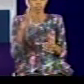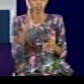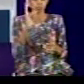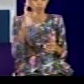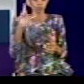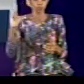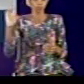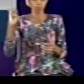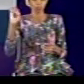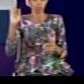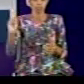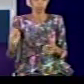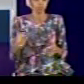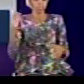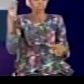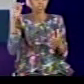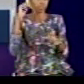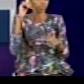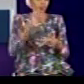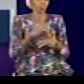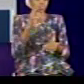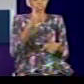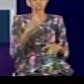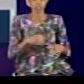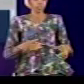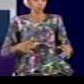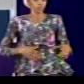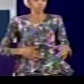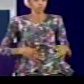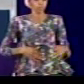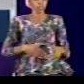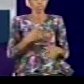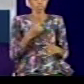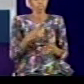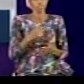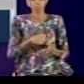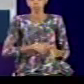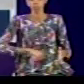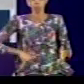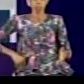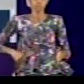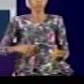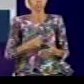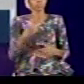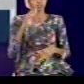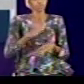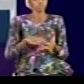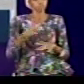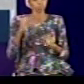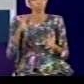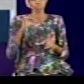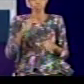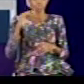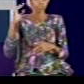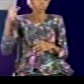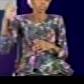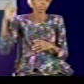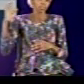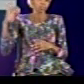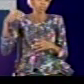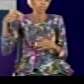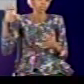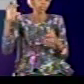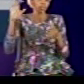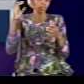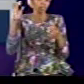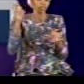And they had to do surgery. Surgery was carried out on me. They had to put nasogastric tube from my nose through my throat to my stomach. You